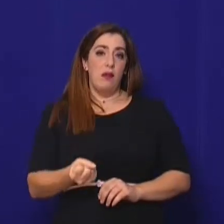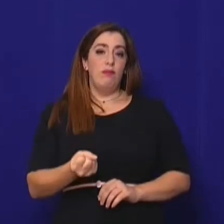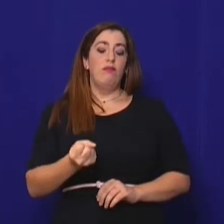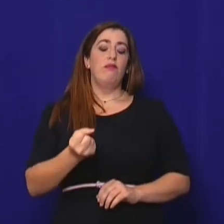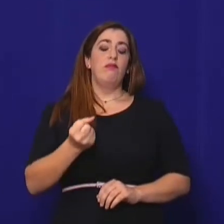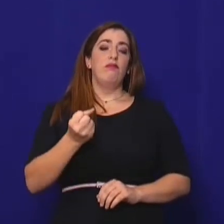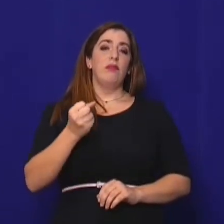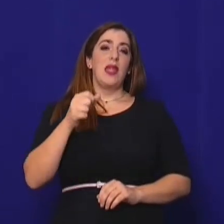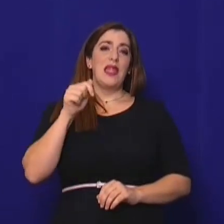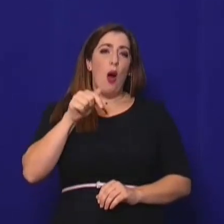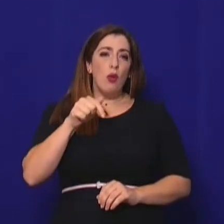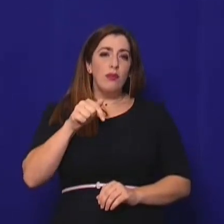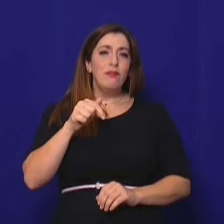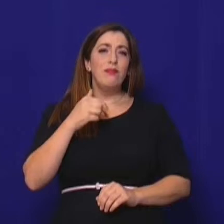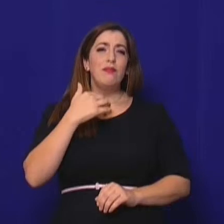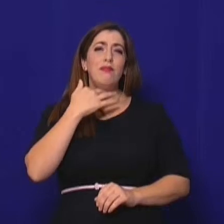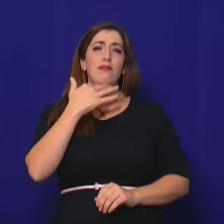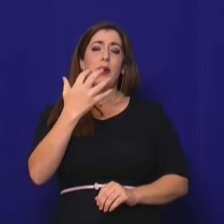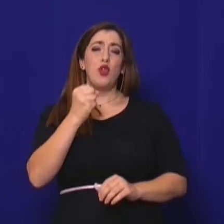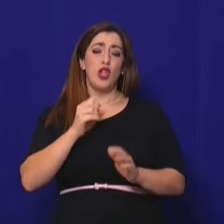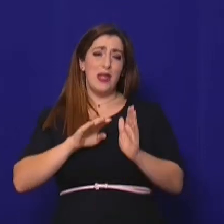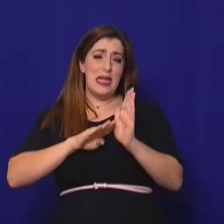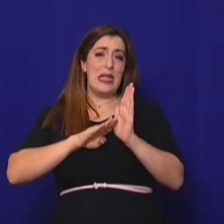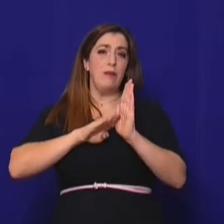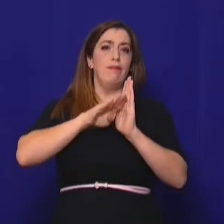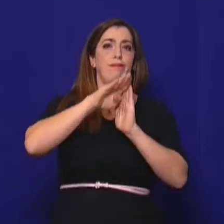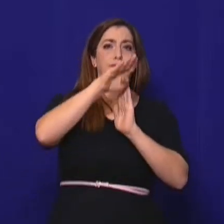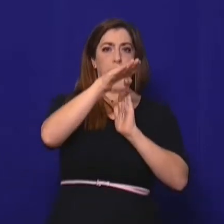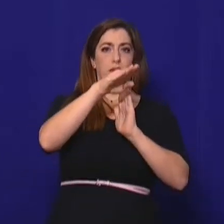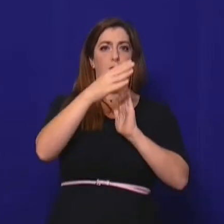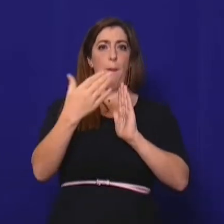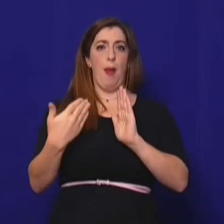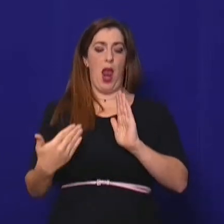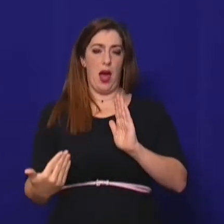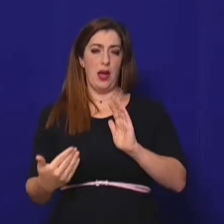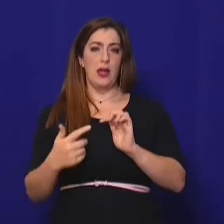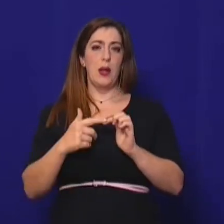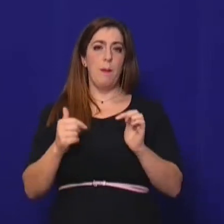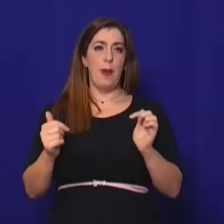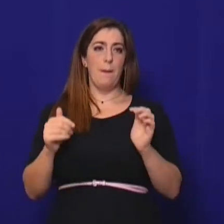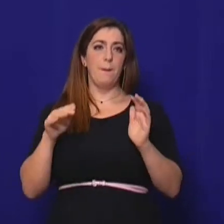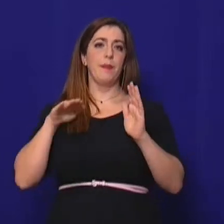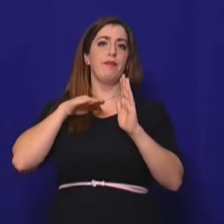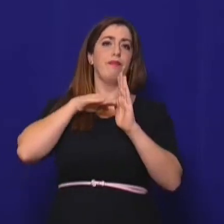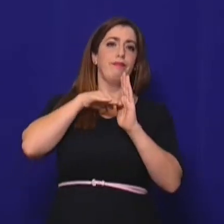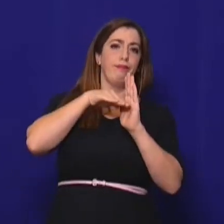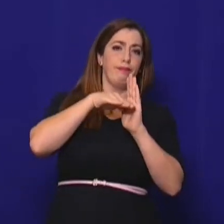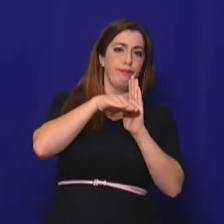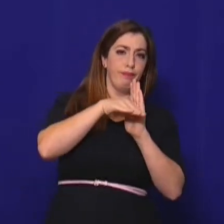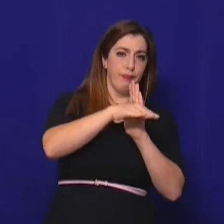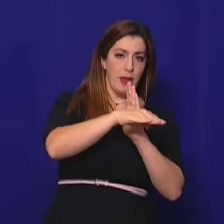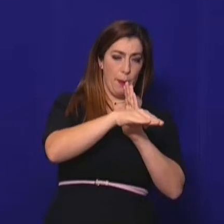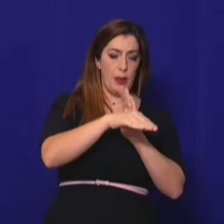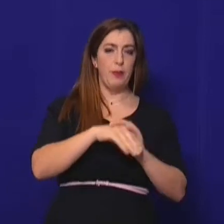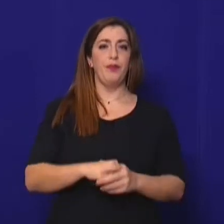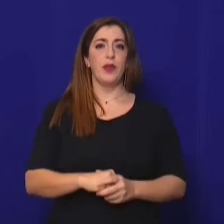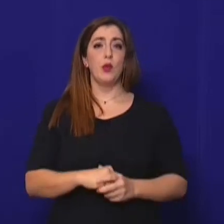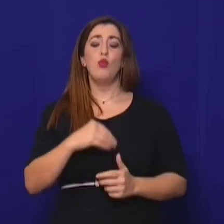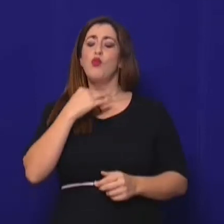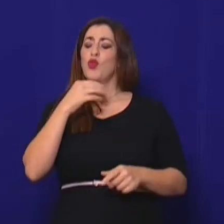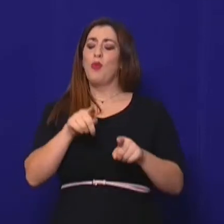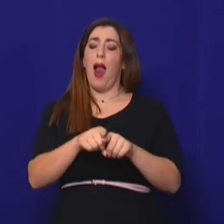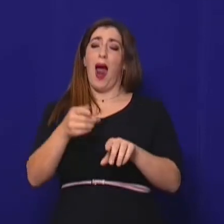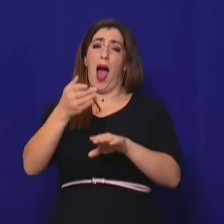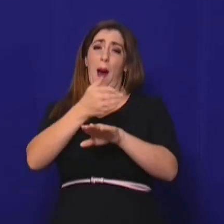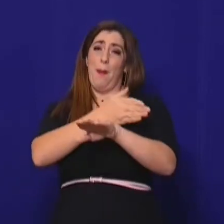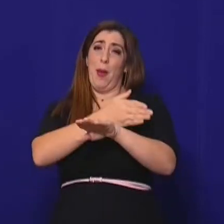jiżdied daqshekk rapidu bħalma kellna sitwazzjoni f'dik id-dar ta' San Giuseppe. Għaliex ukoll f'dawn